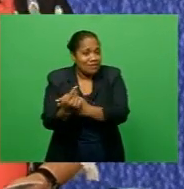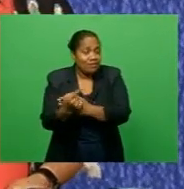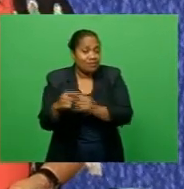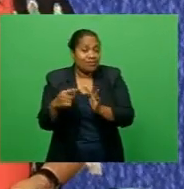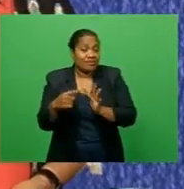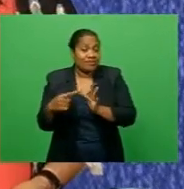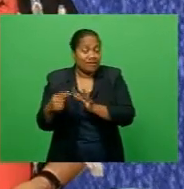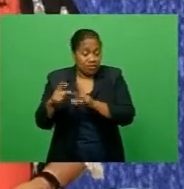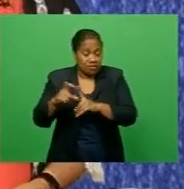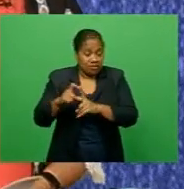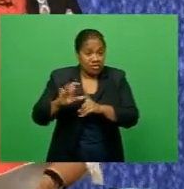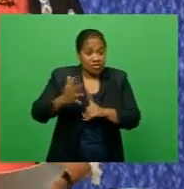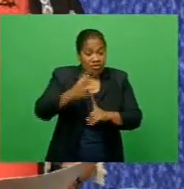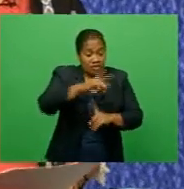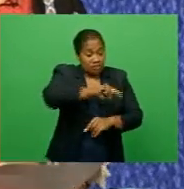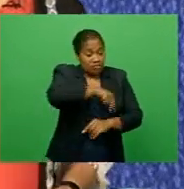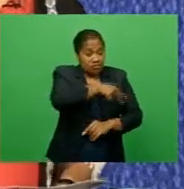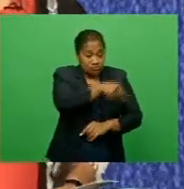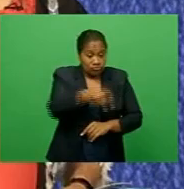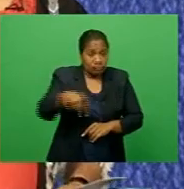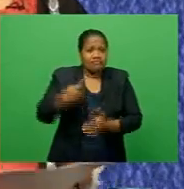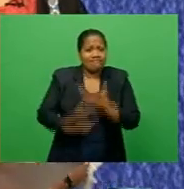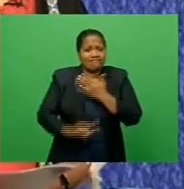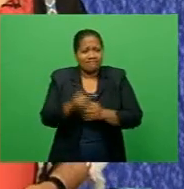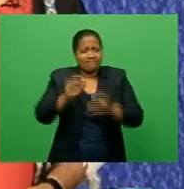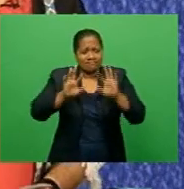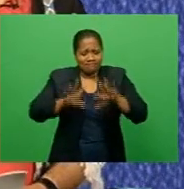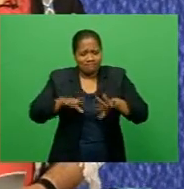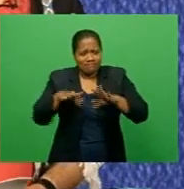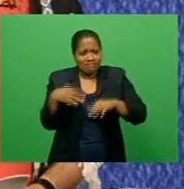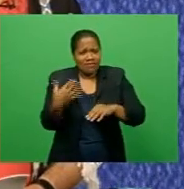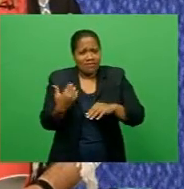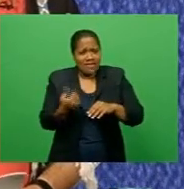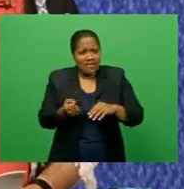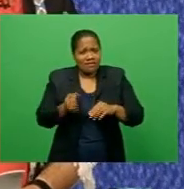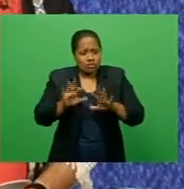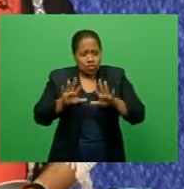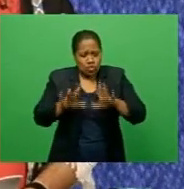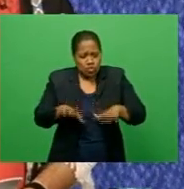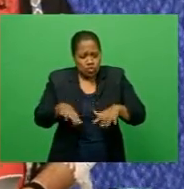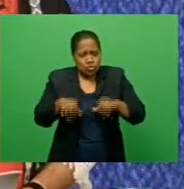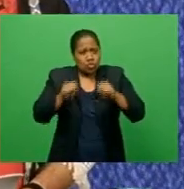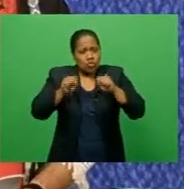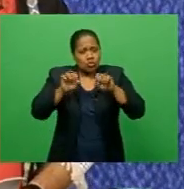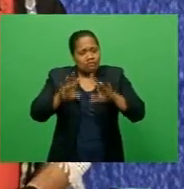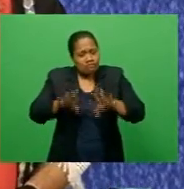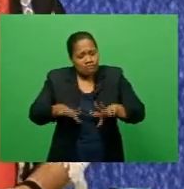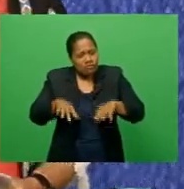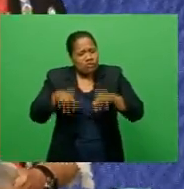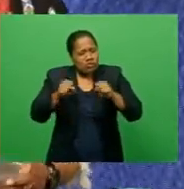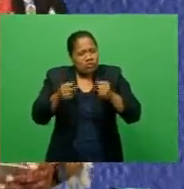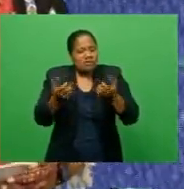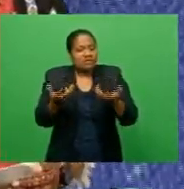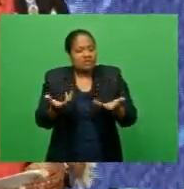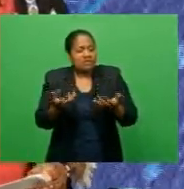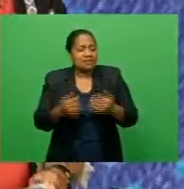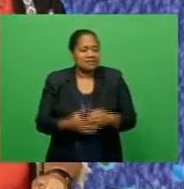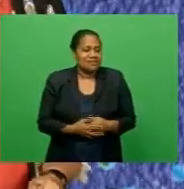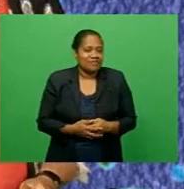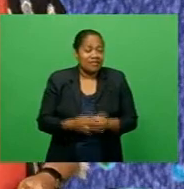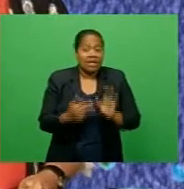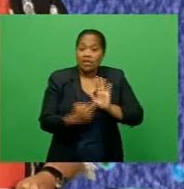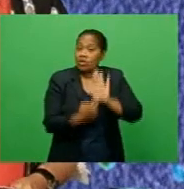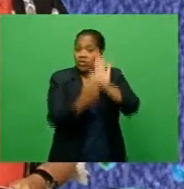Eastwards from Peck Harbour to Suva, showers have surrounded. On and off showers will be quite a bother. And up